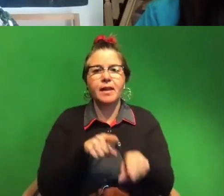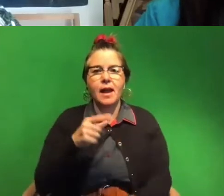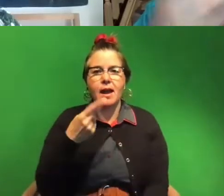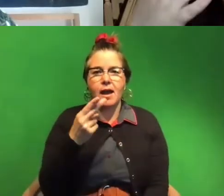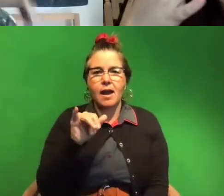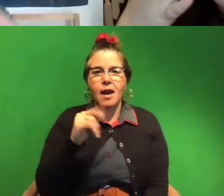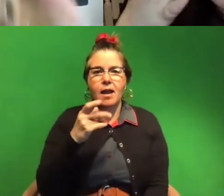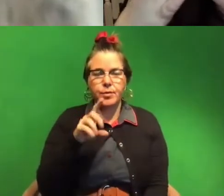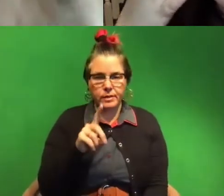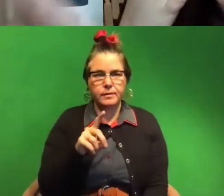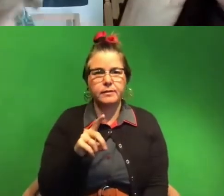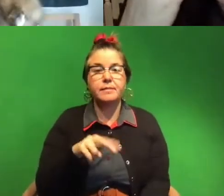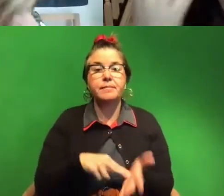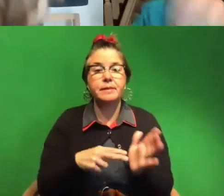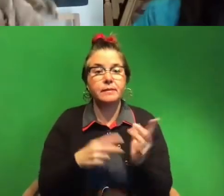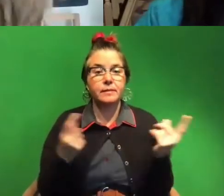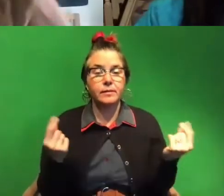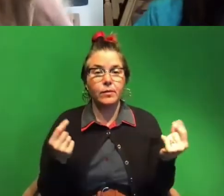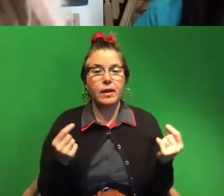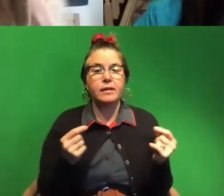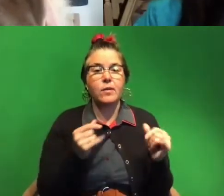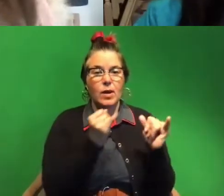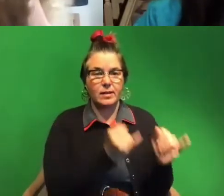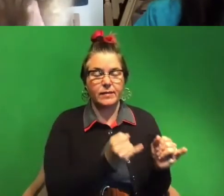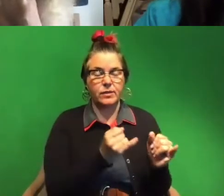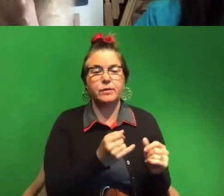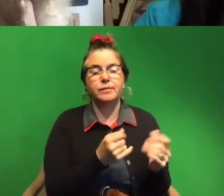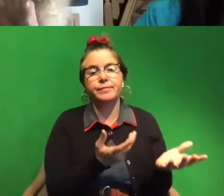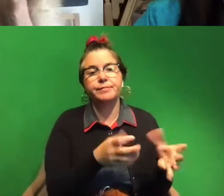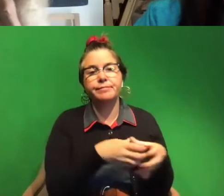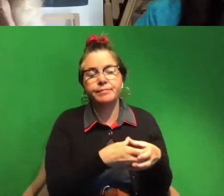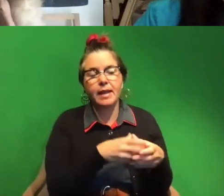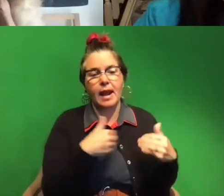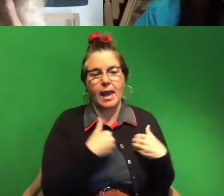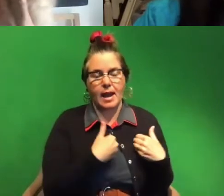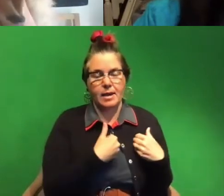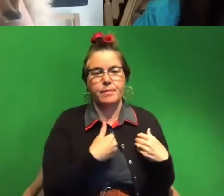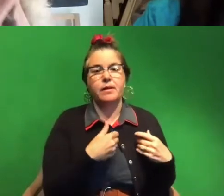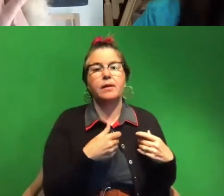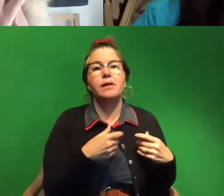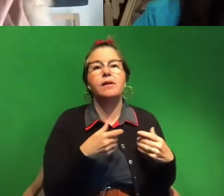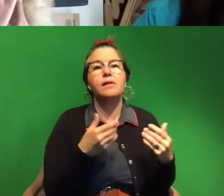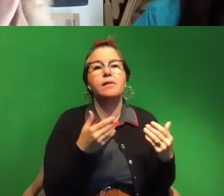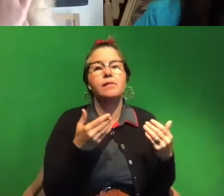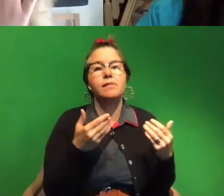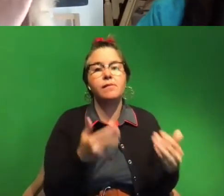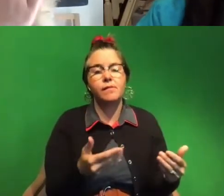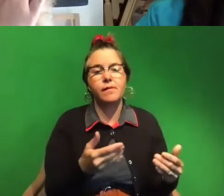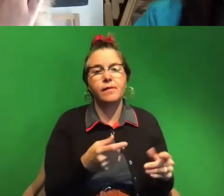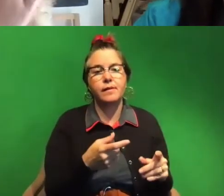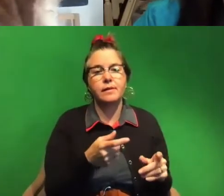a hybrid is an individual, an animal that ended up going from